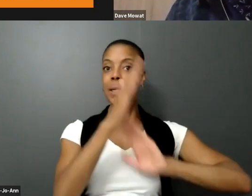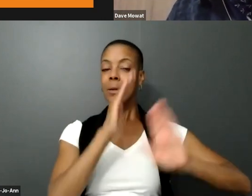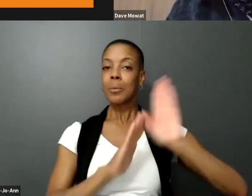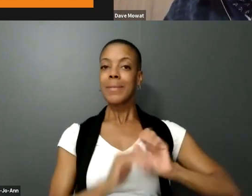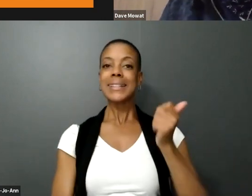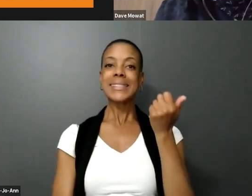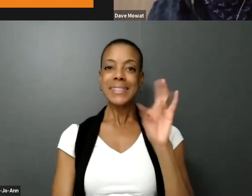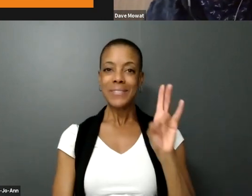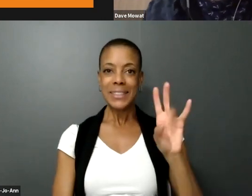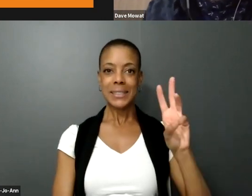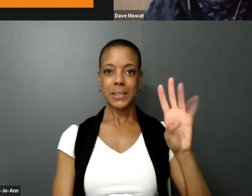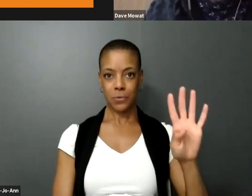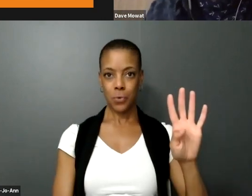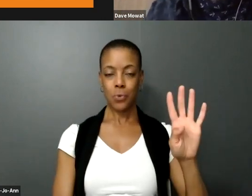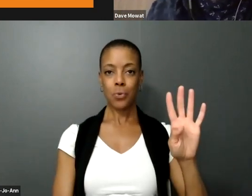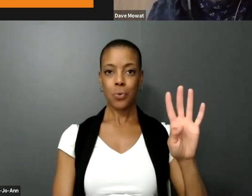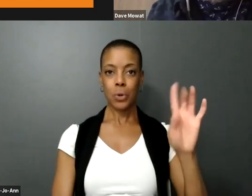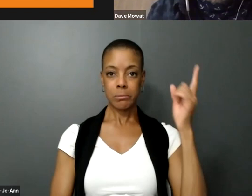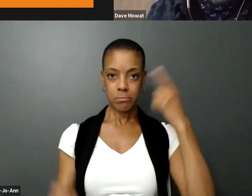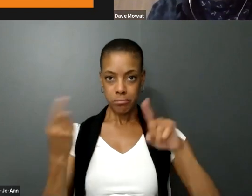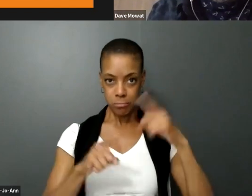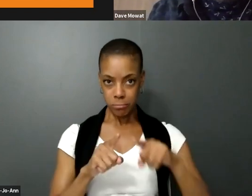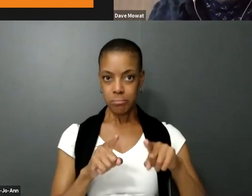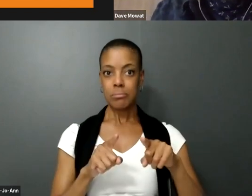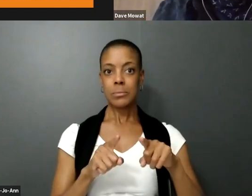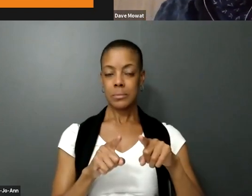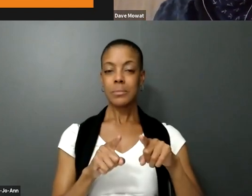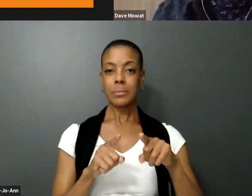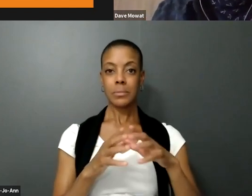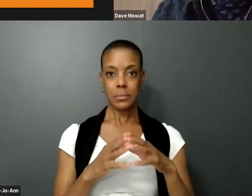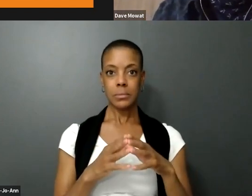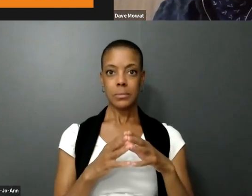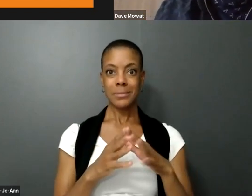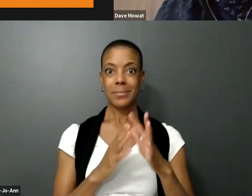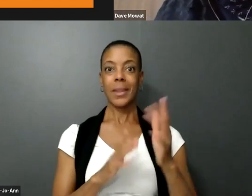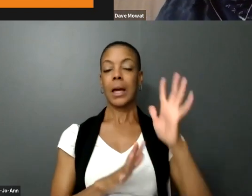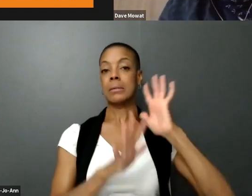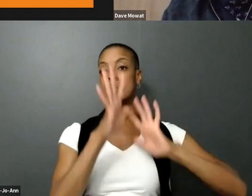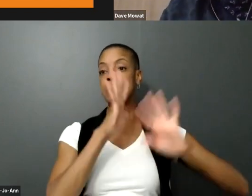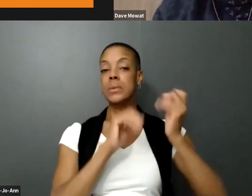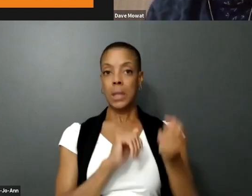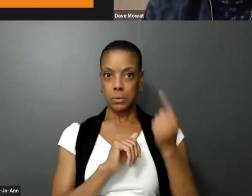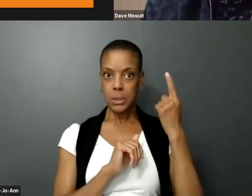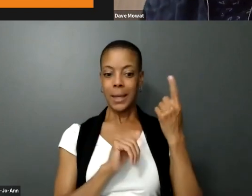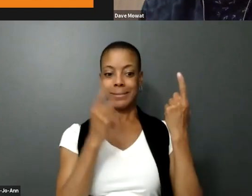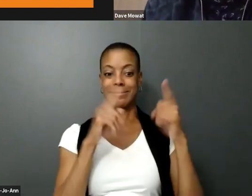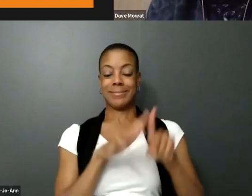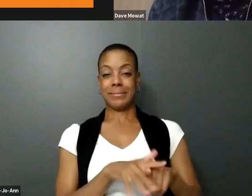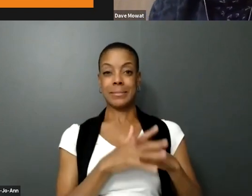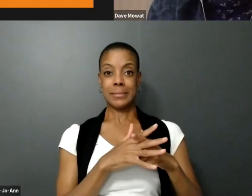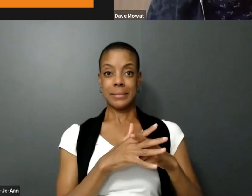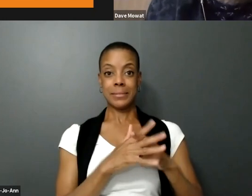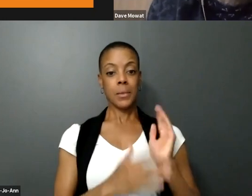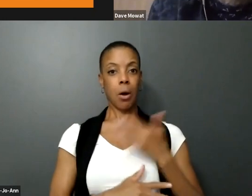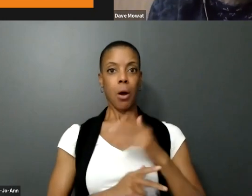Treaty and the Great Belt of the Covenant Chain to understand that. But our